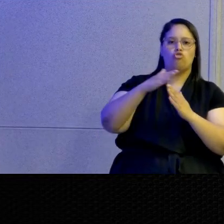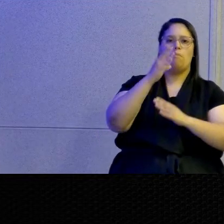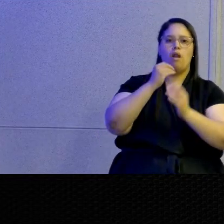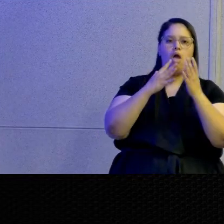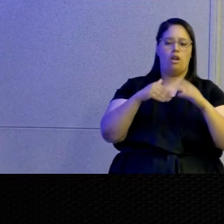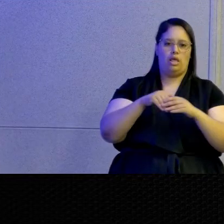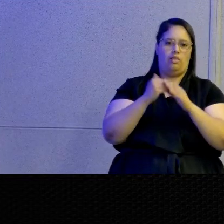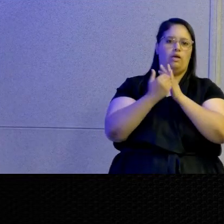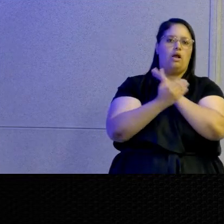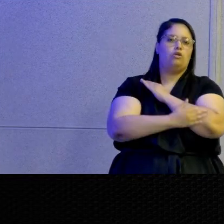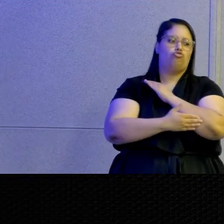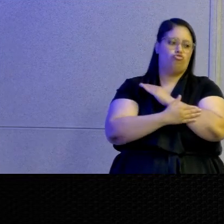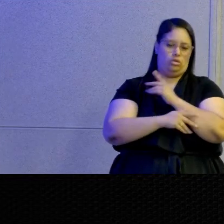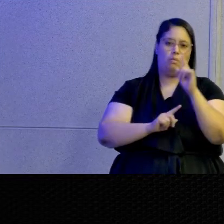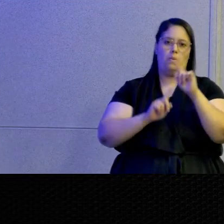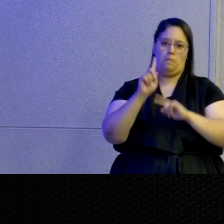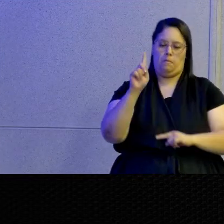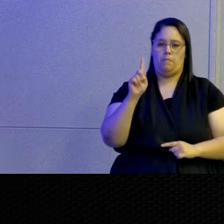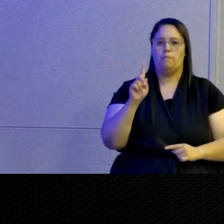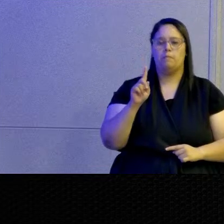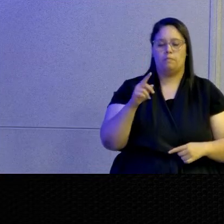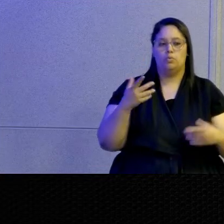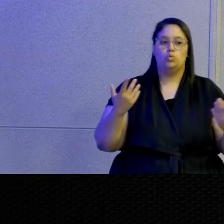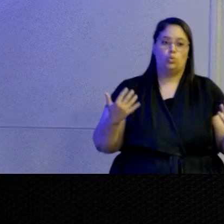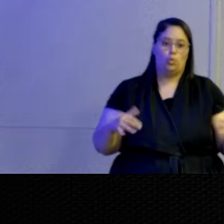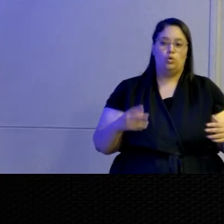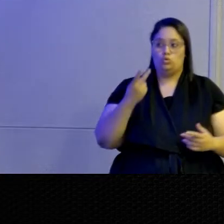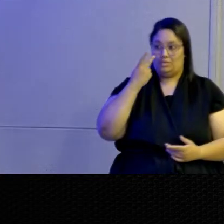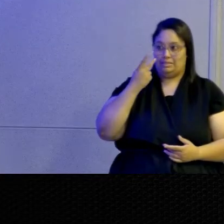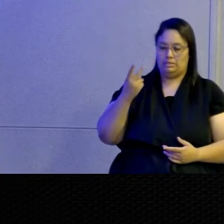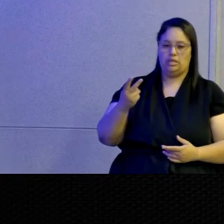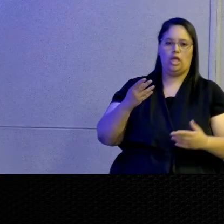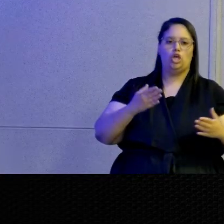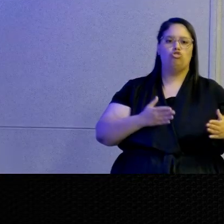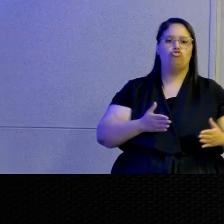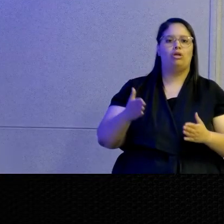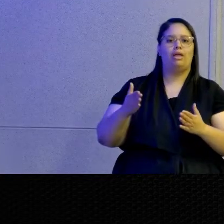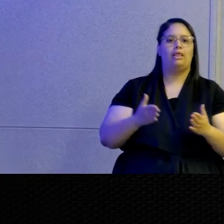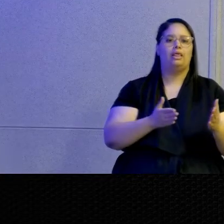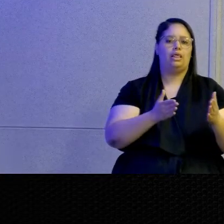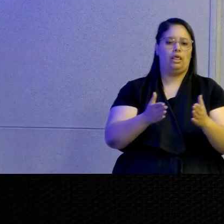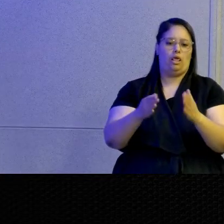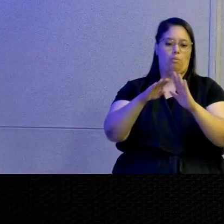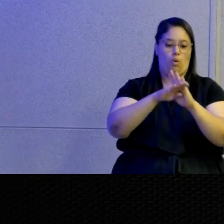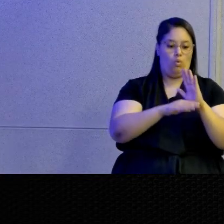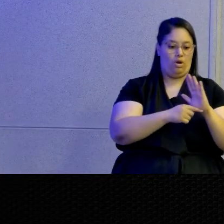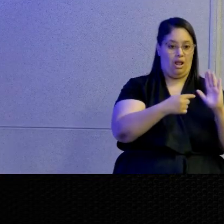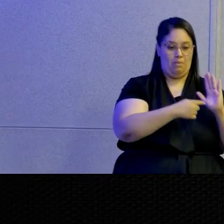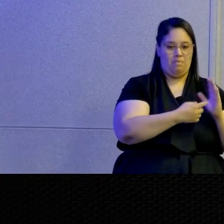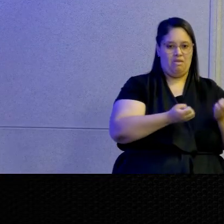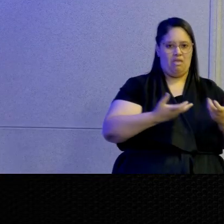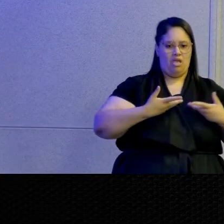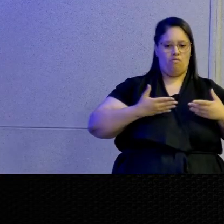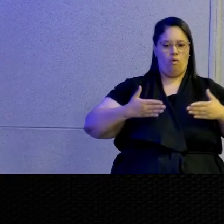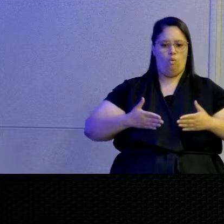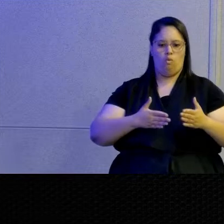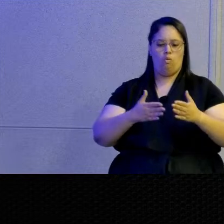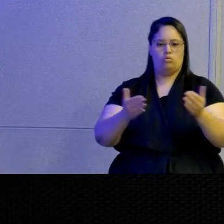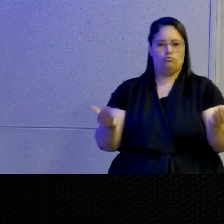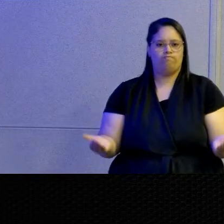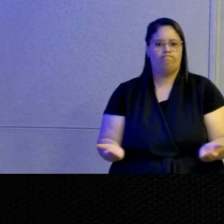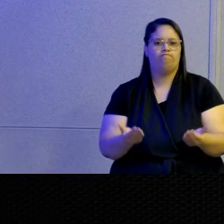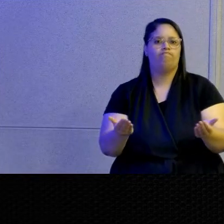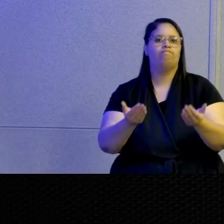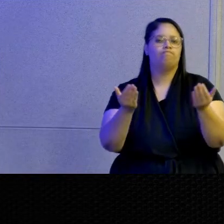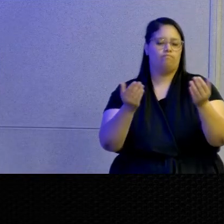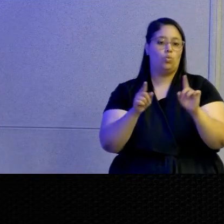country, successfully. So you can see the journey that the program has in nurturing, but